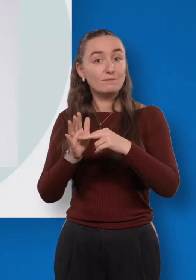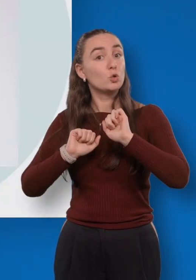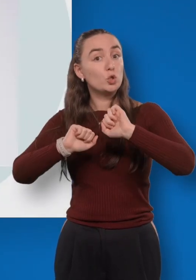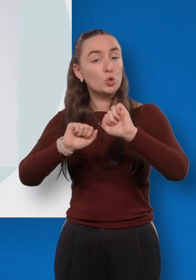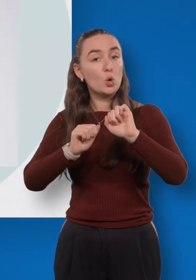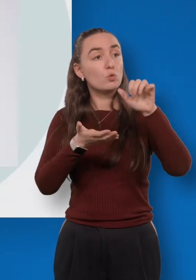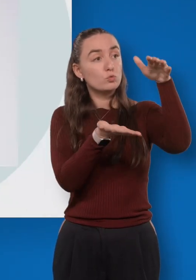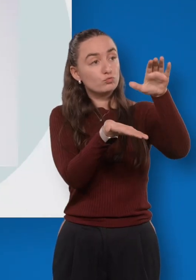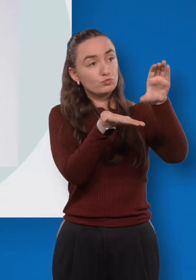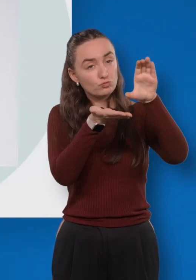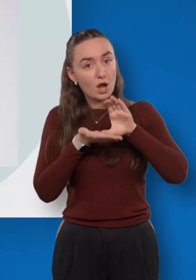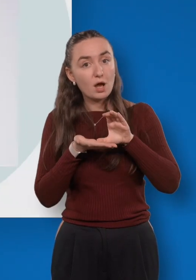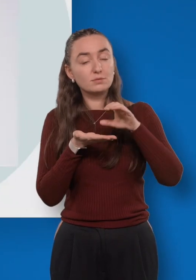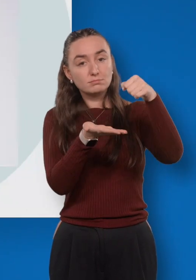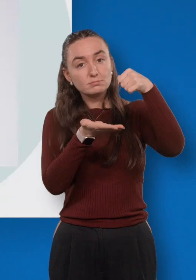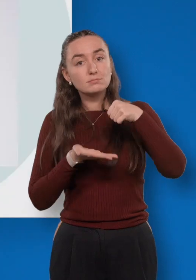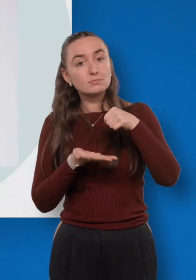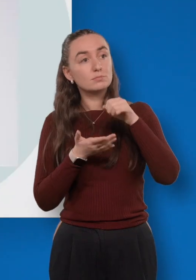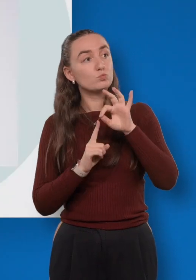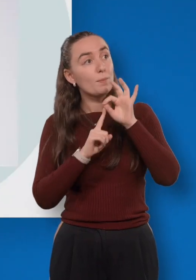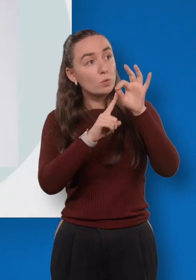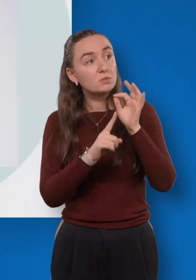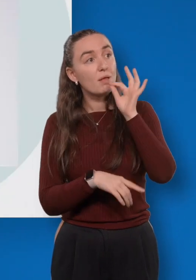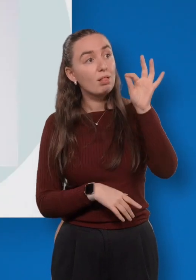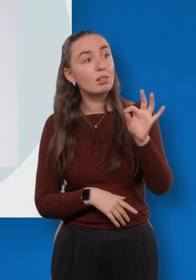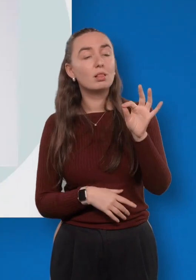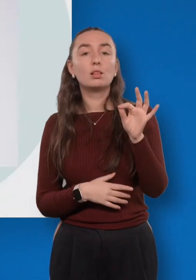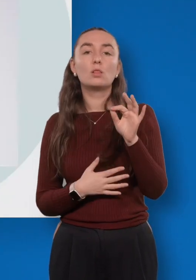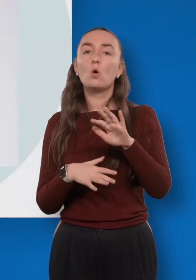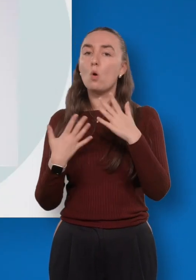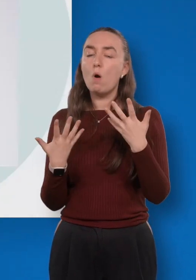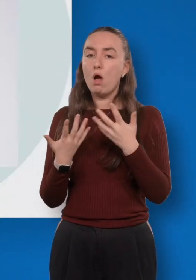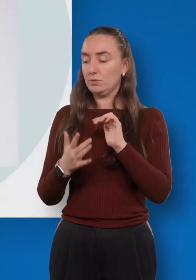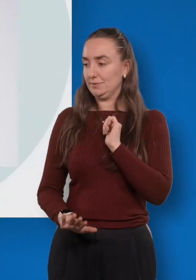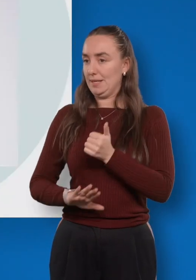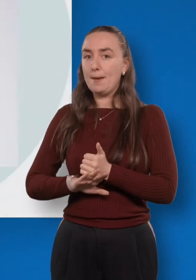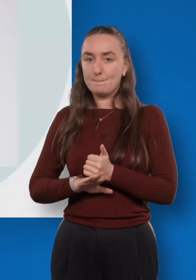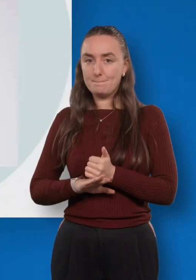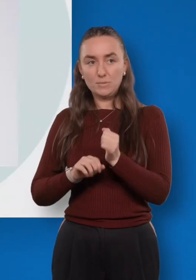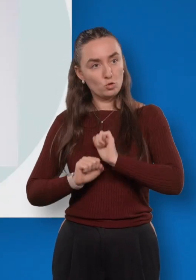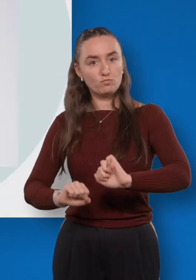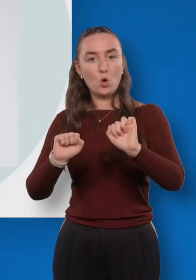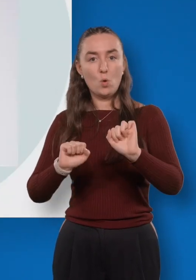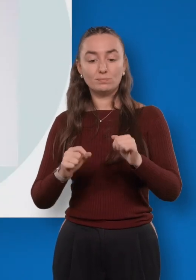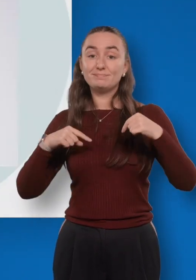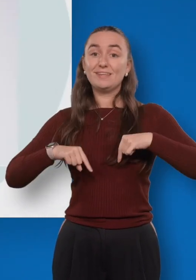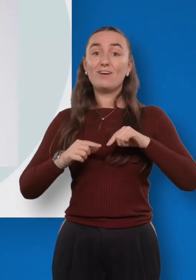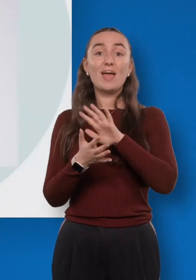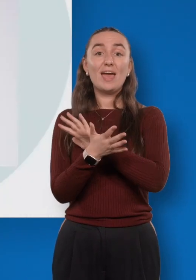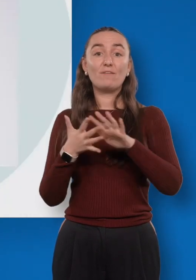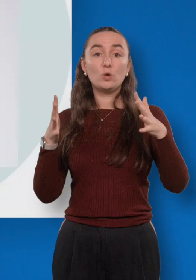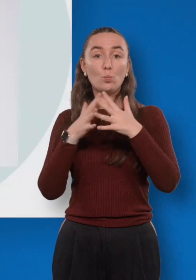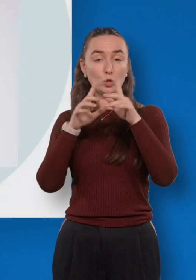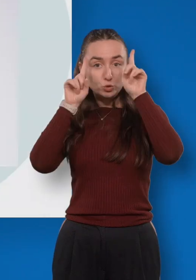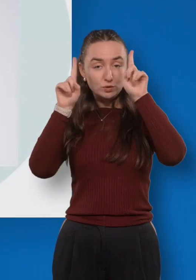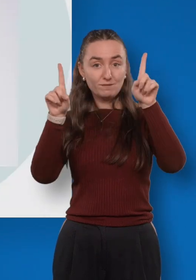proposals or projects that you might already have in place. I know, for example, at Heriot-Watt University, where we are based as the EDI